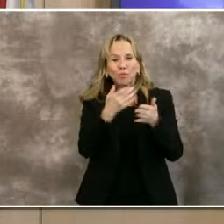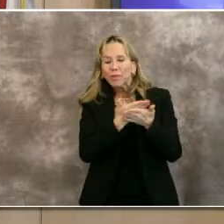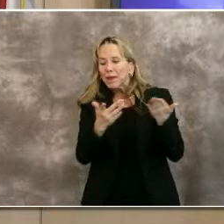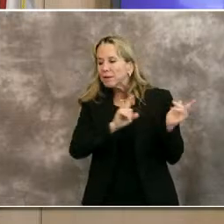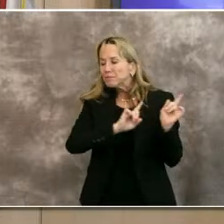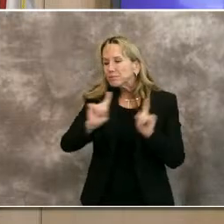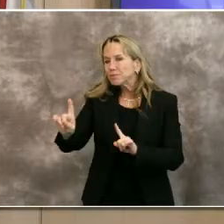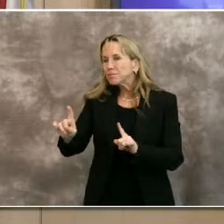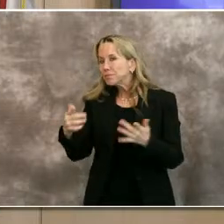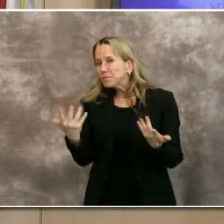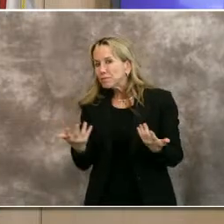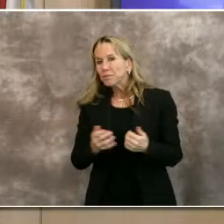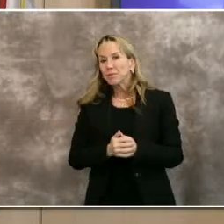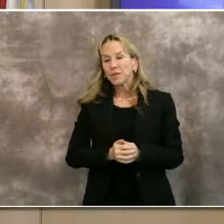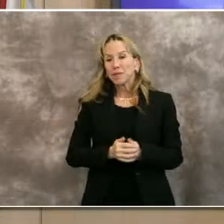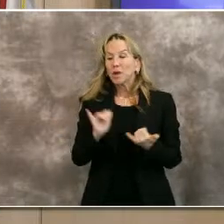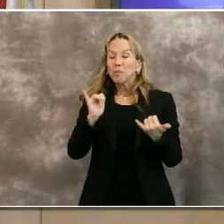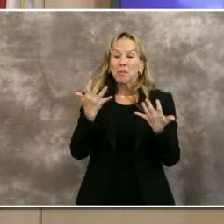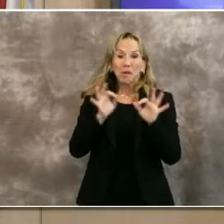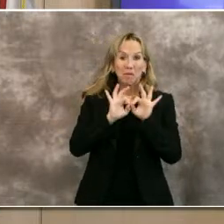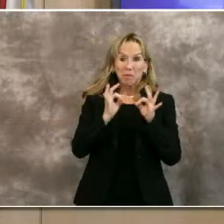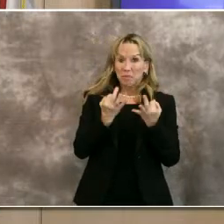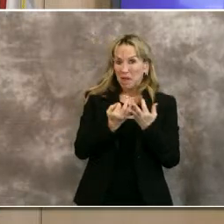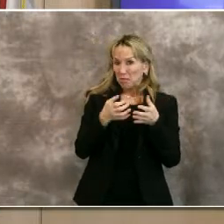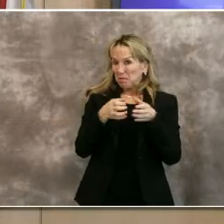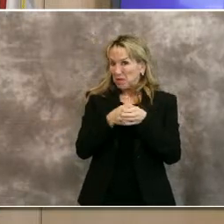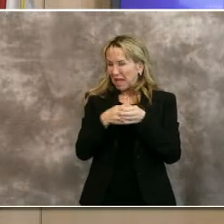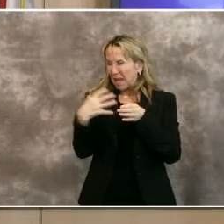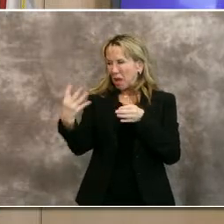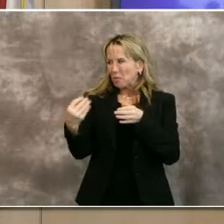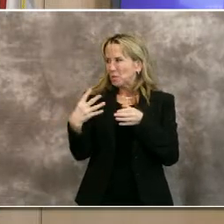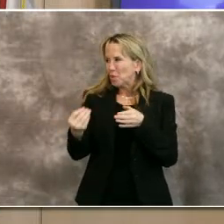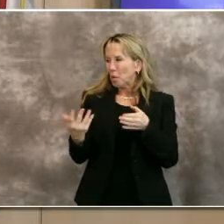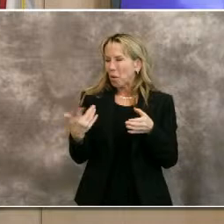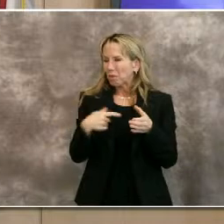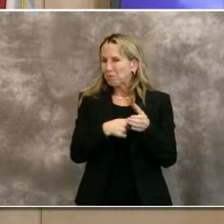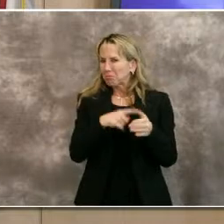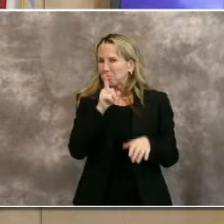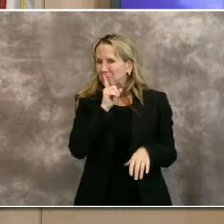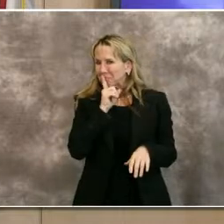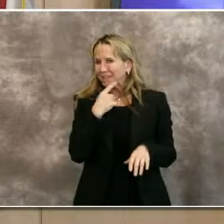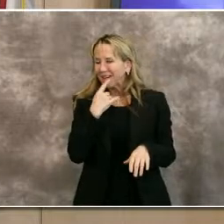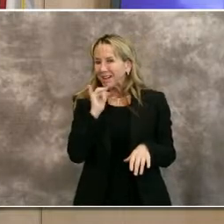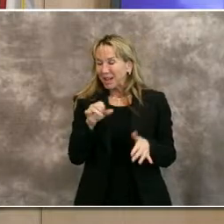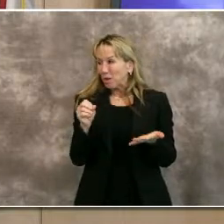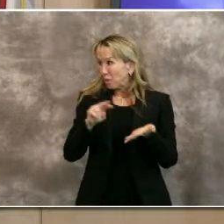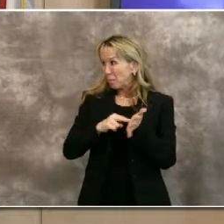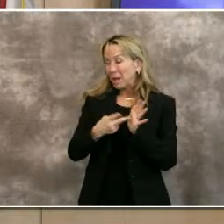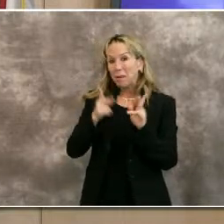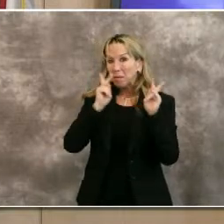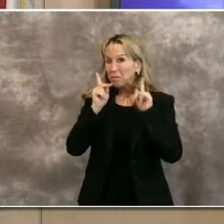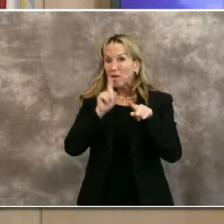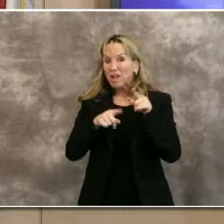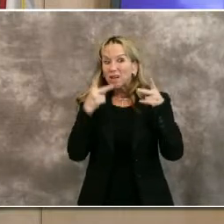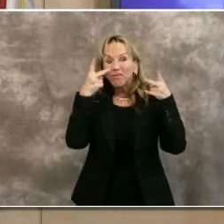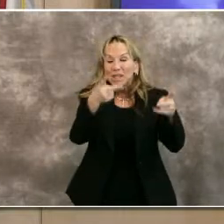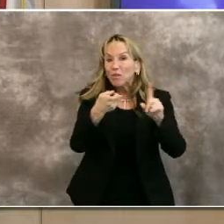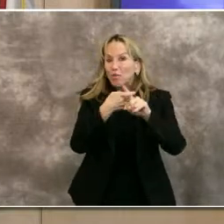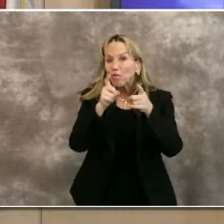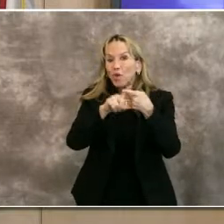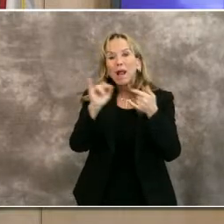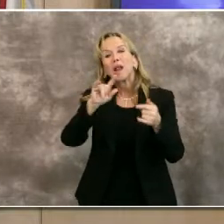or participating in family activities outdoors. So does that mean that people can't go visit a friend in